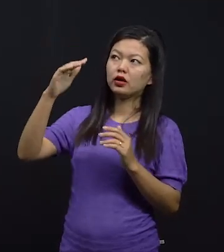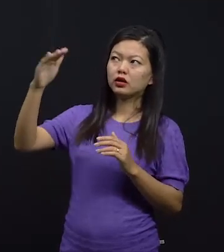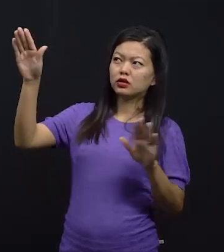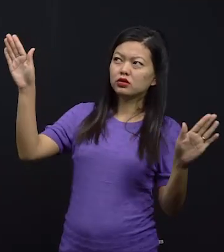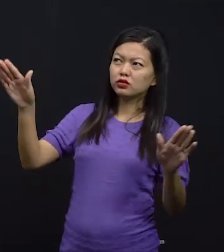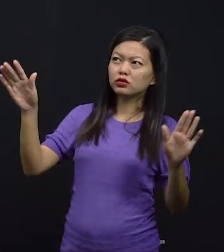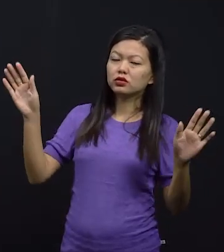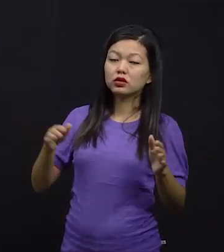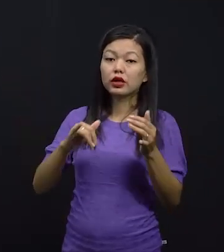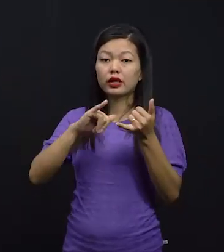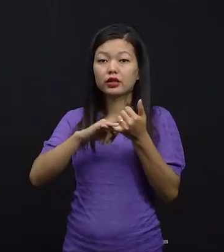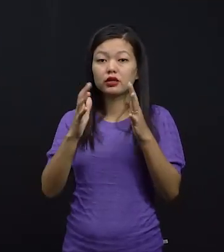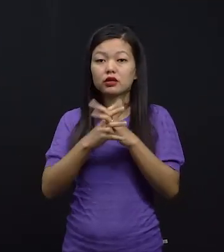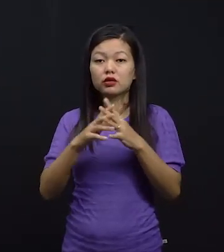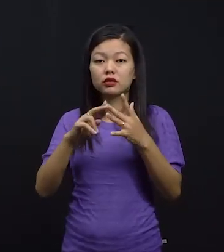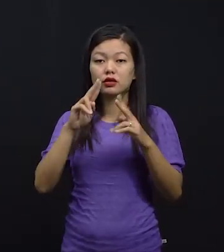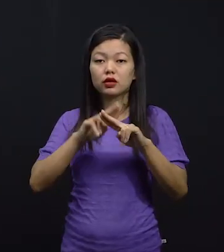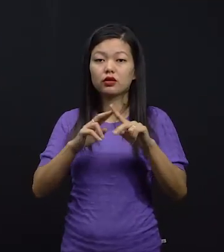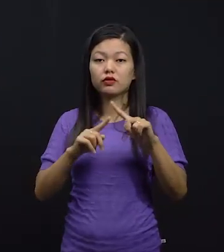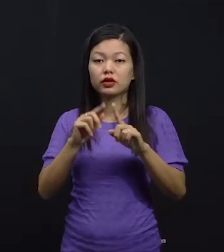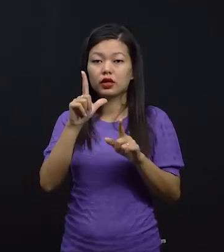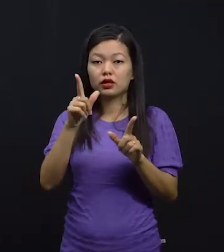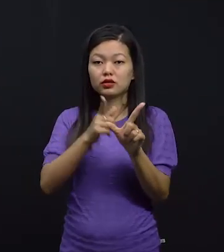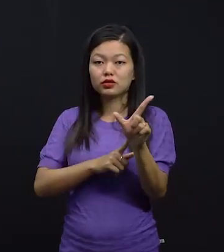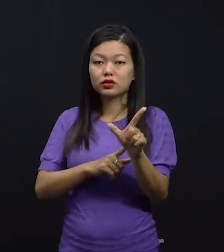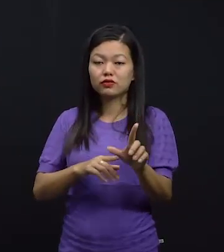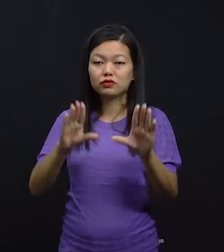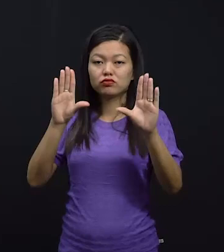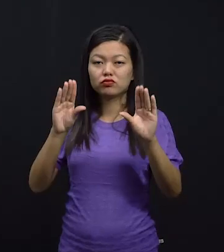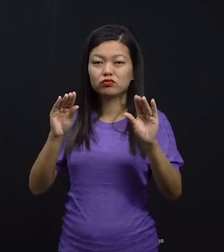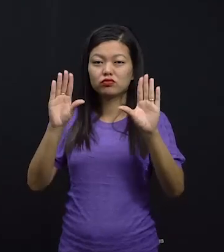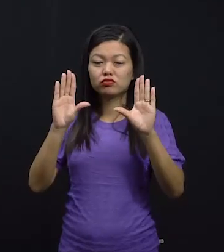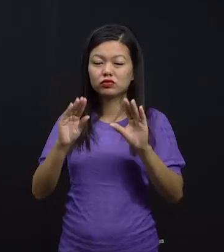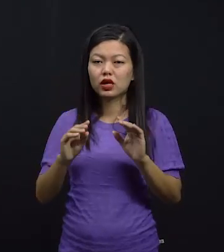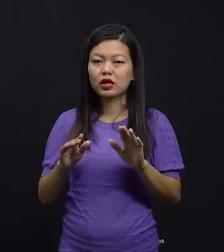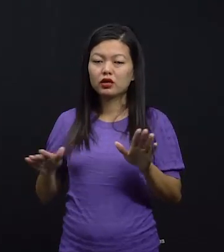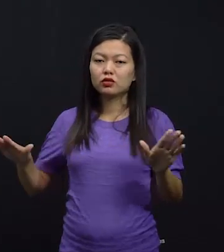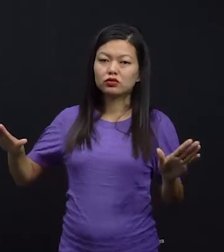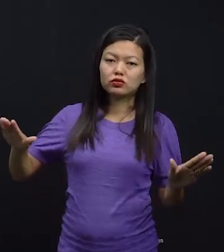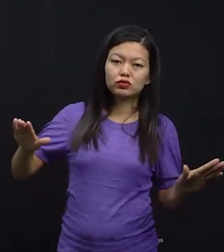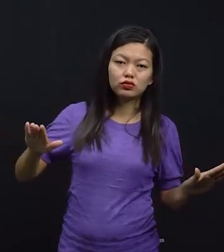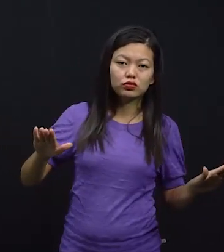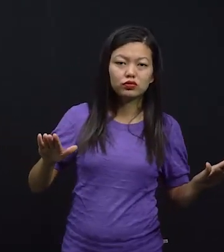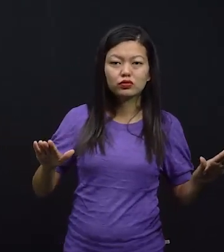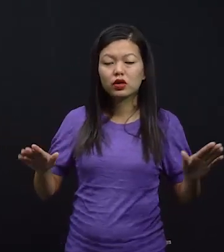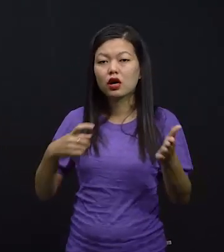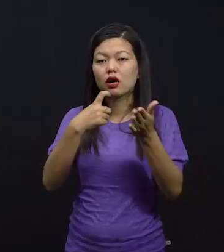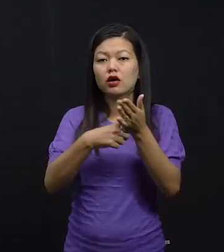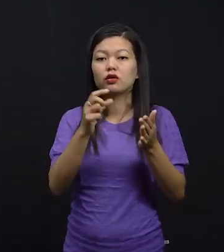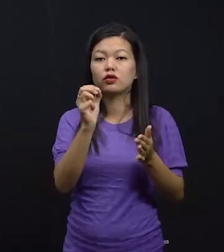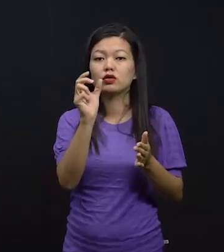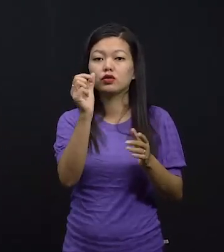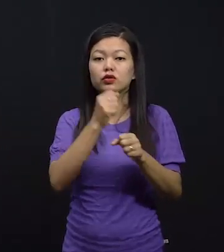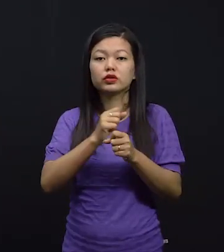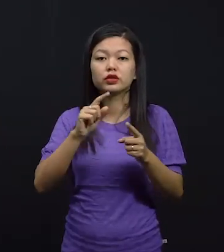it is also almost like a scatter. You know, when you scat, you just take swift turns, and that is what exactly the bird